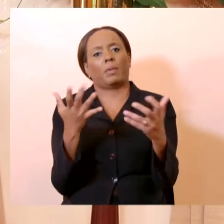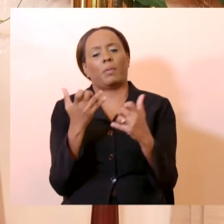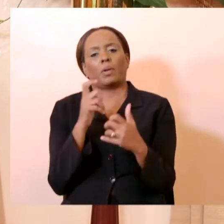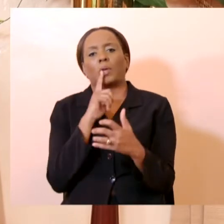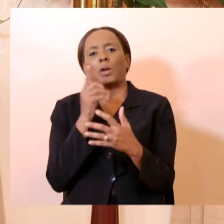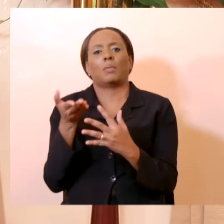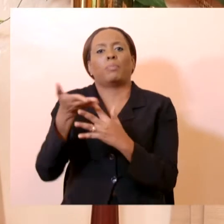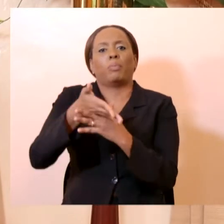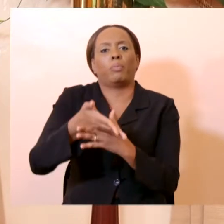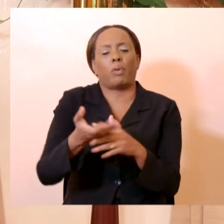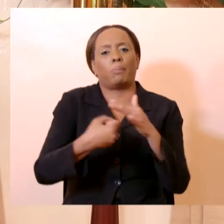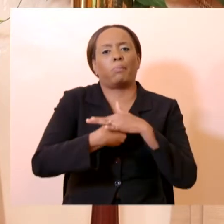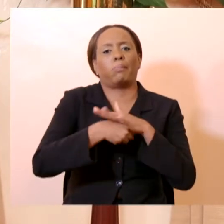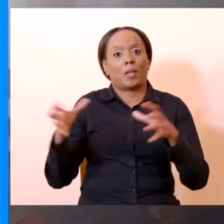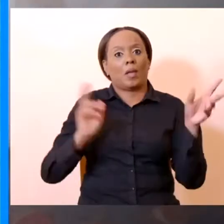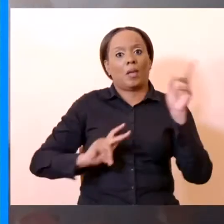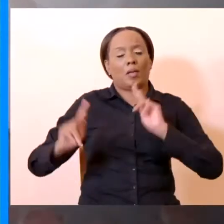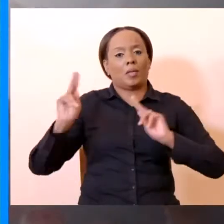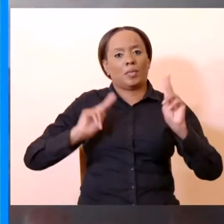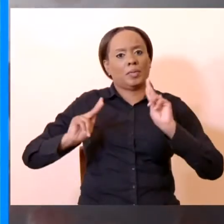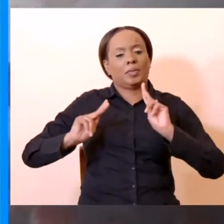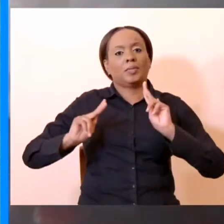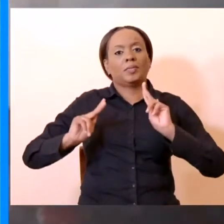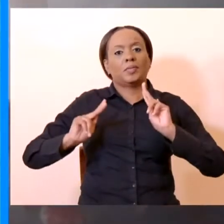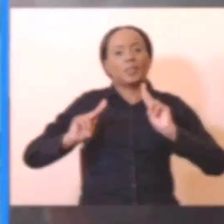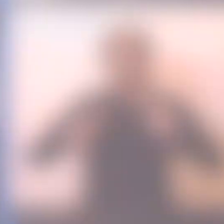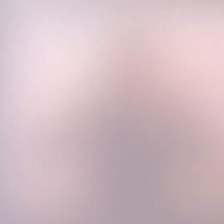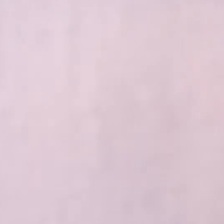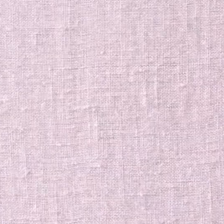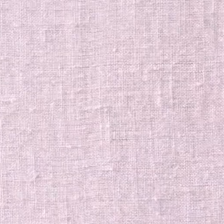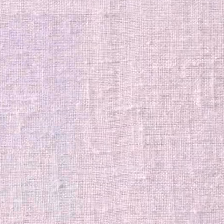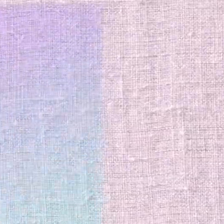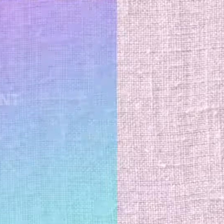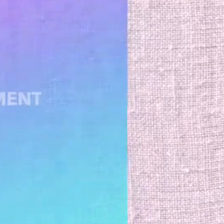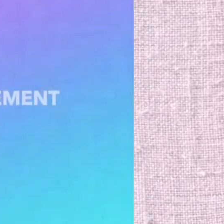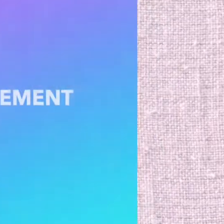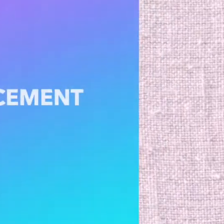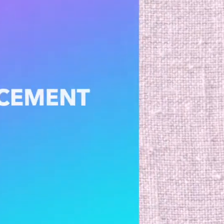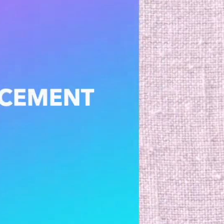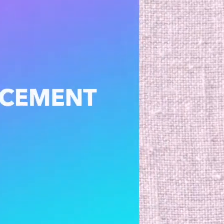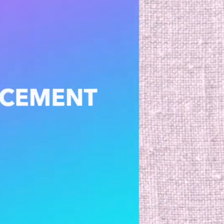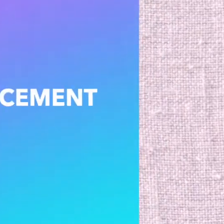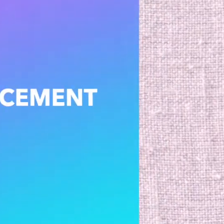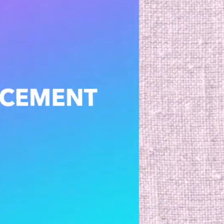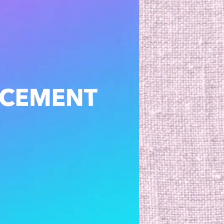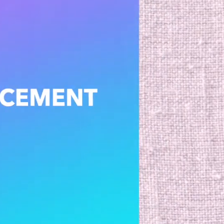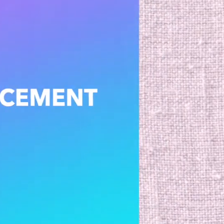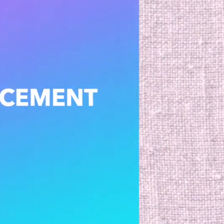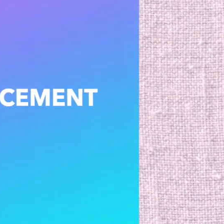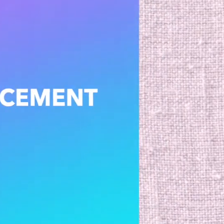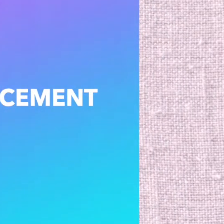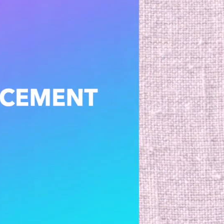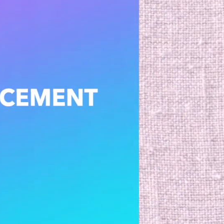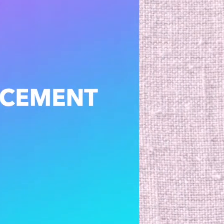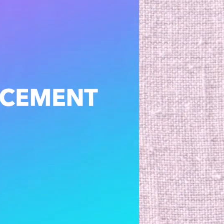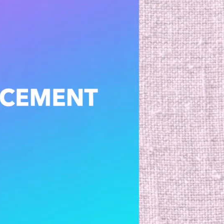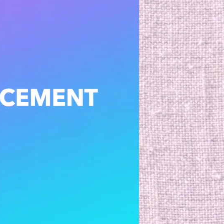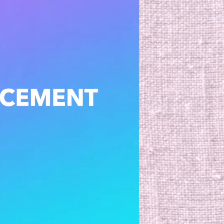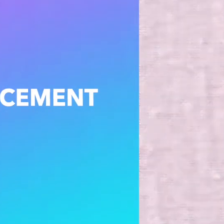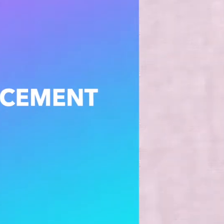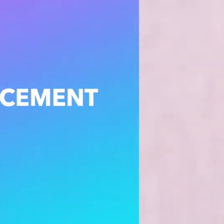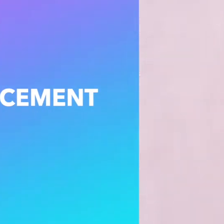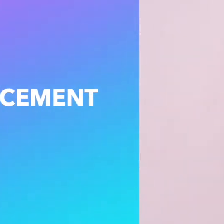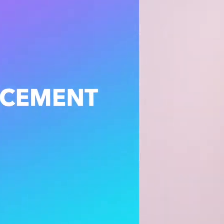COVID-19 vaccine in Barbados. A lot of the media rush during a pandemic focuses on, well, we have a new